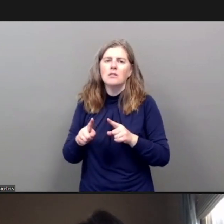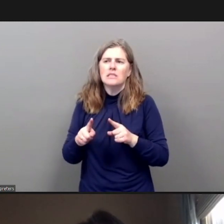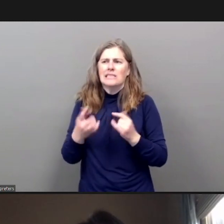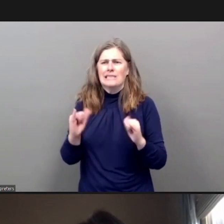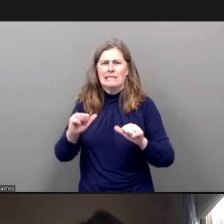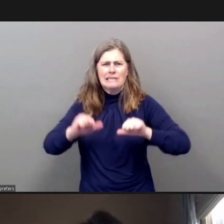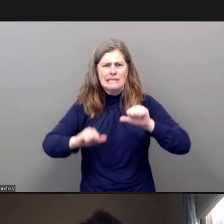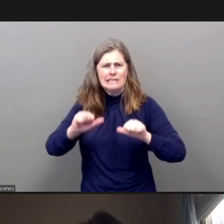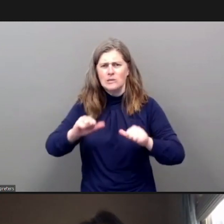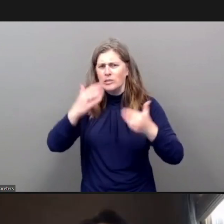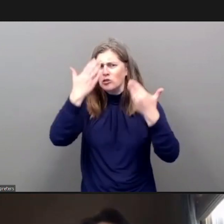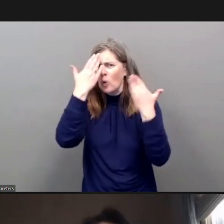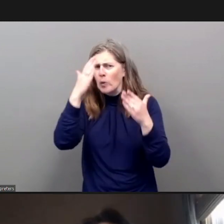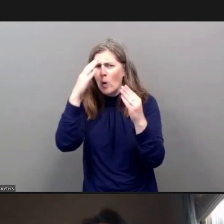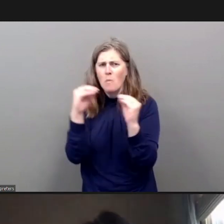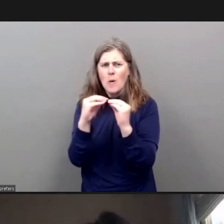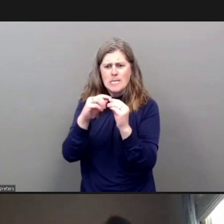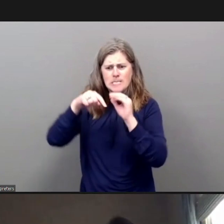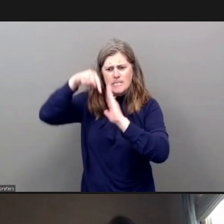questions about it.